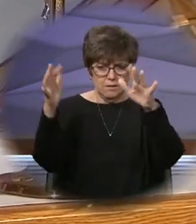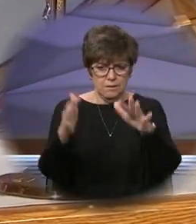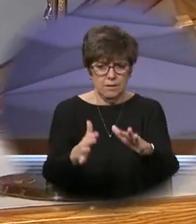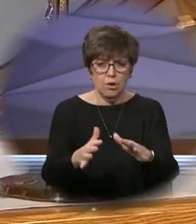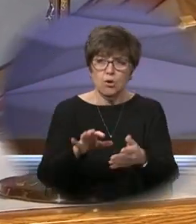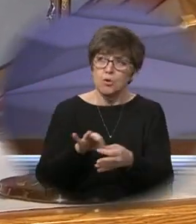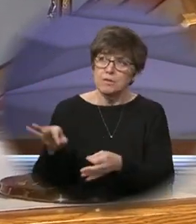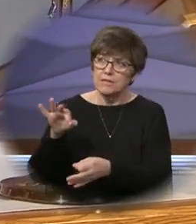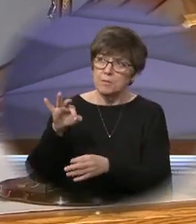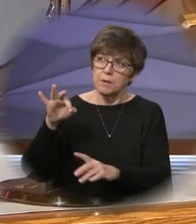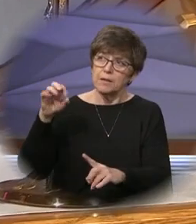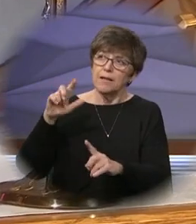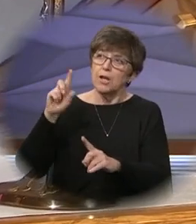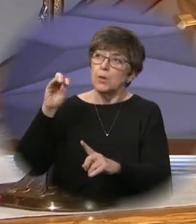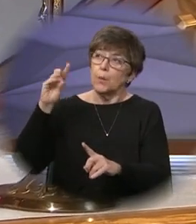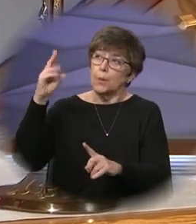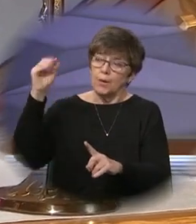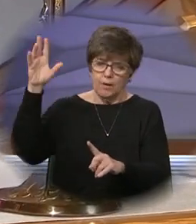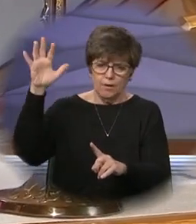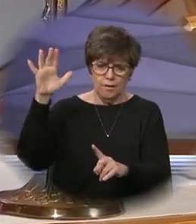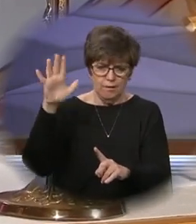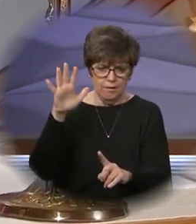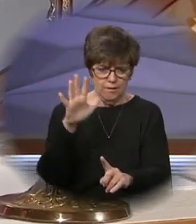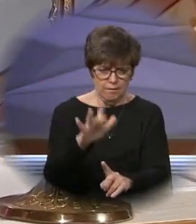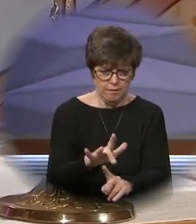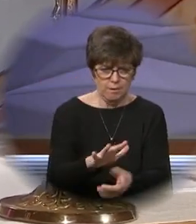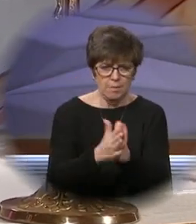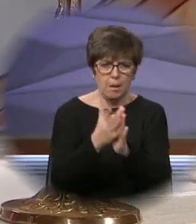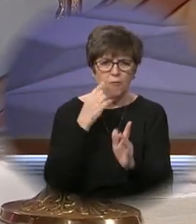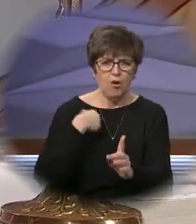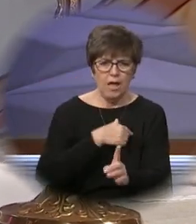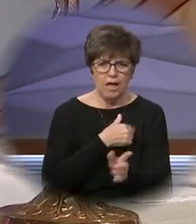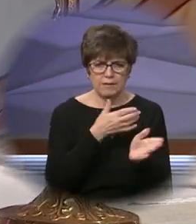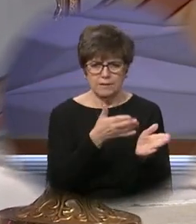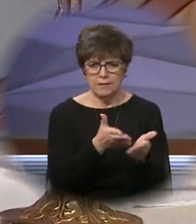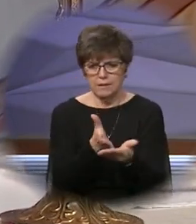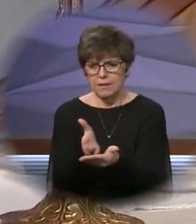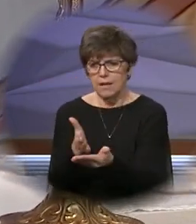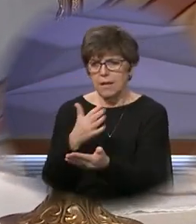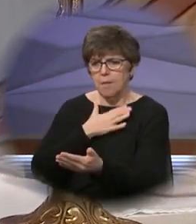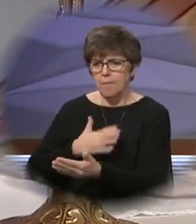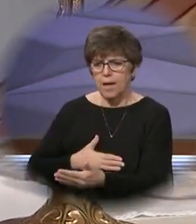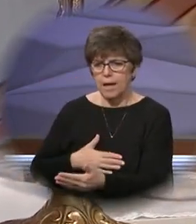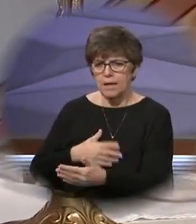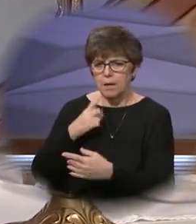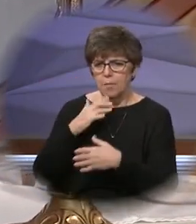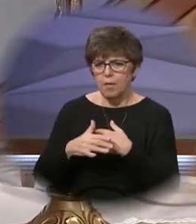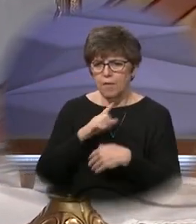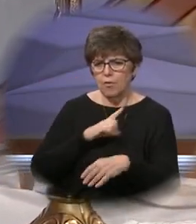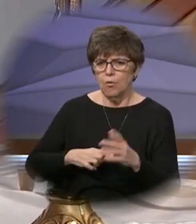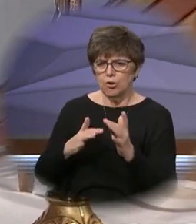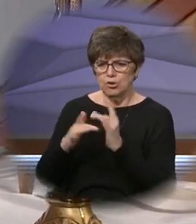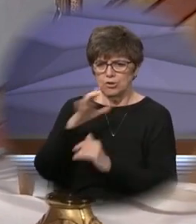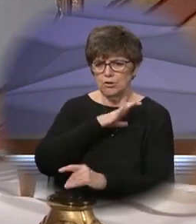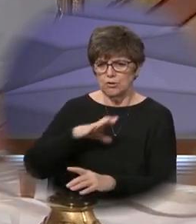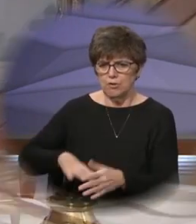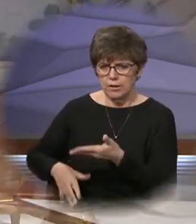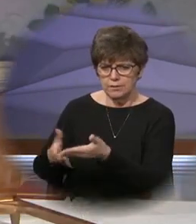down your Spirit upon them like the dewfall, so that they may become for us the body and blood of our Lord Jesus